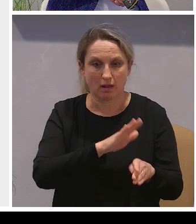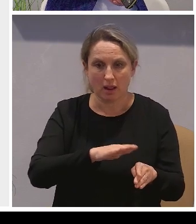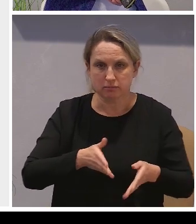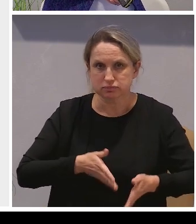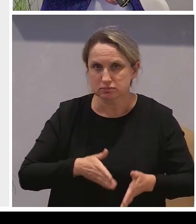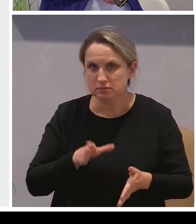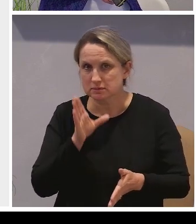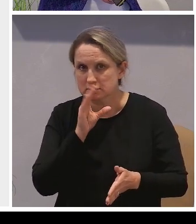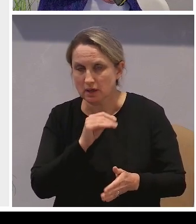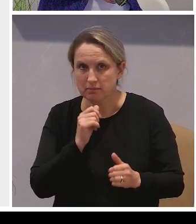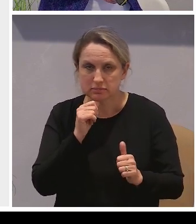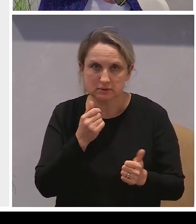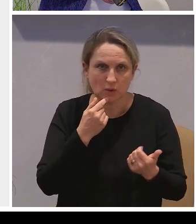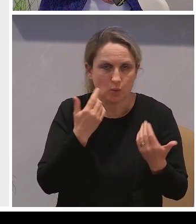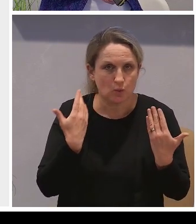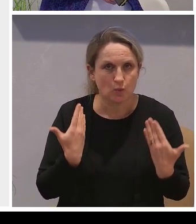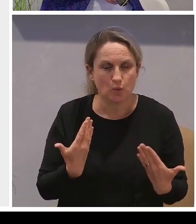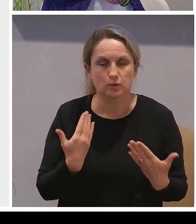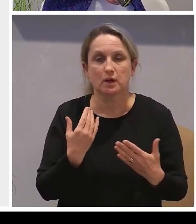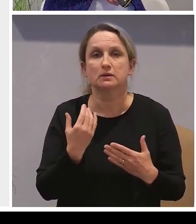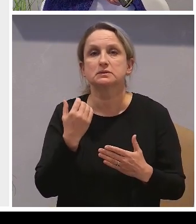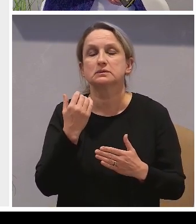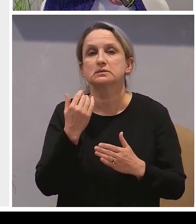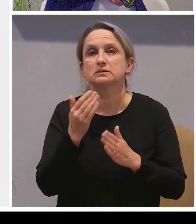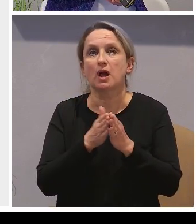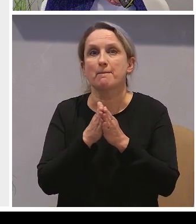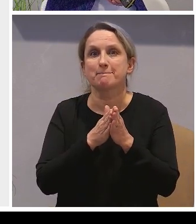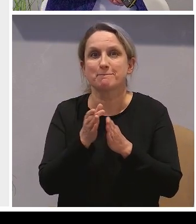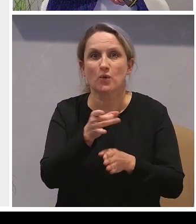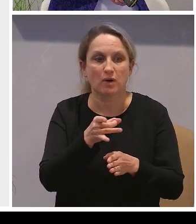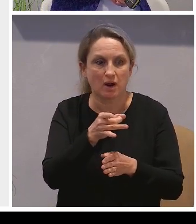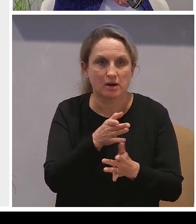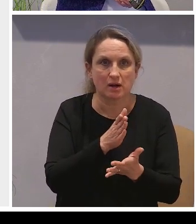started. When it comes to fertility,